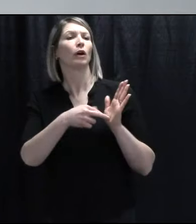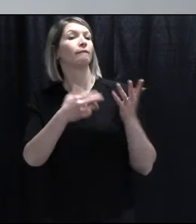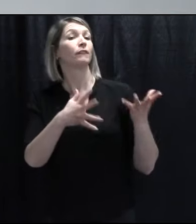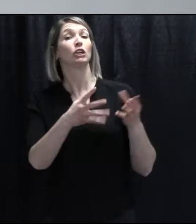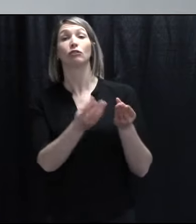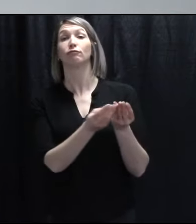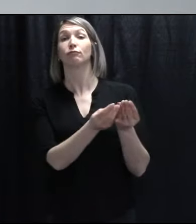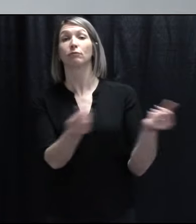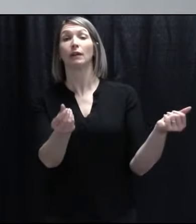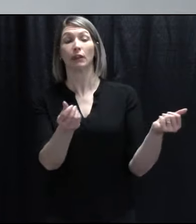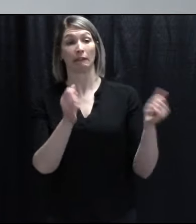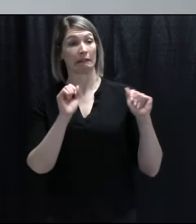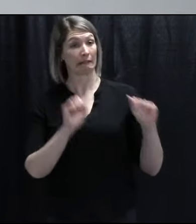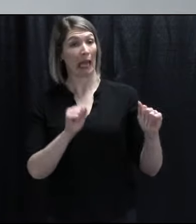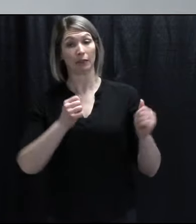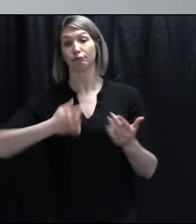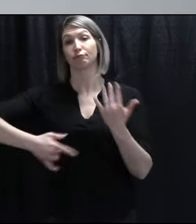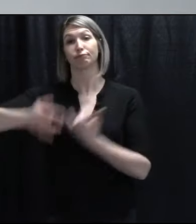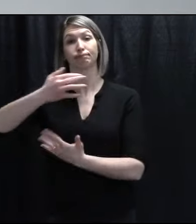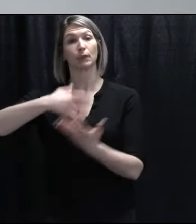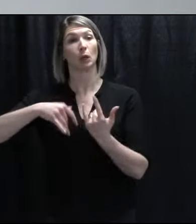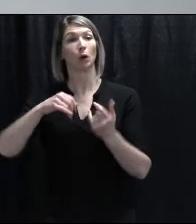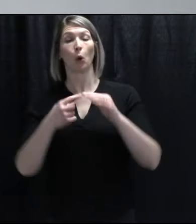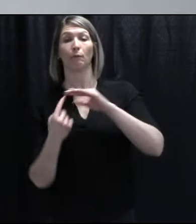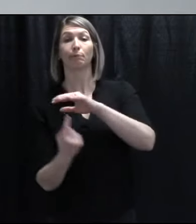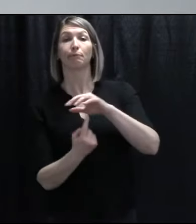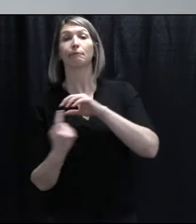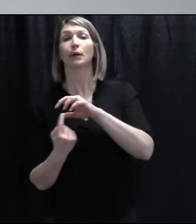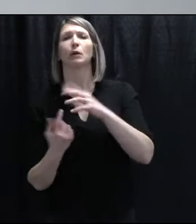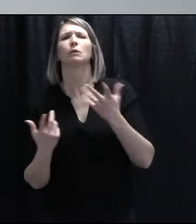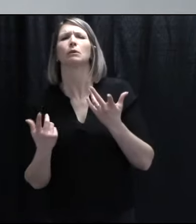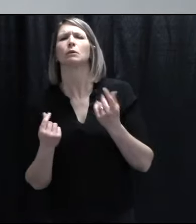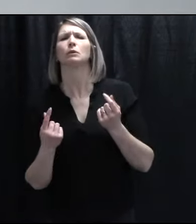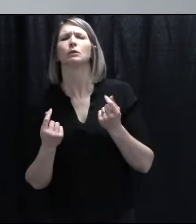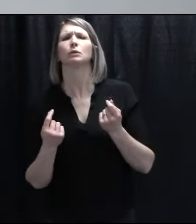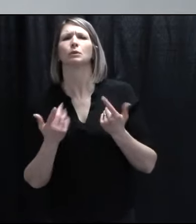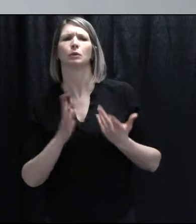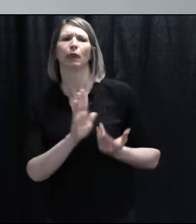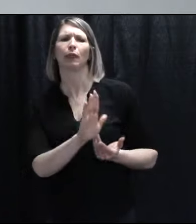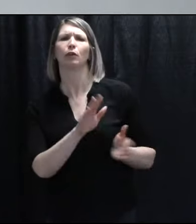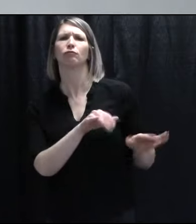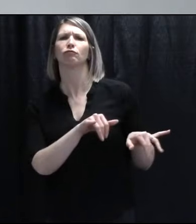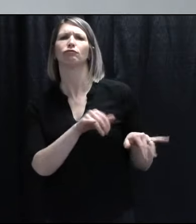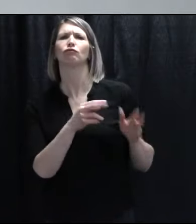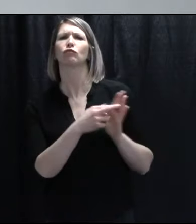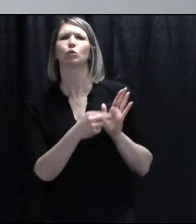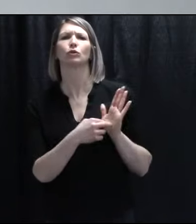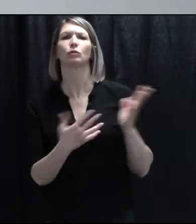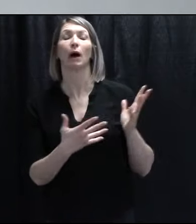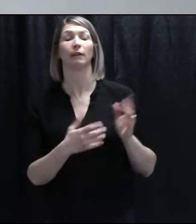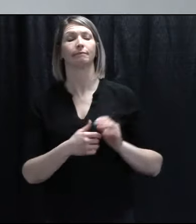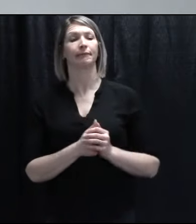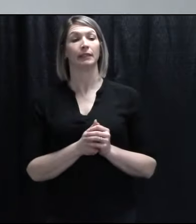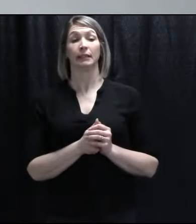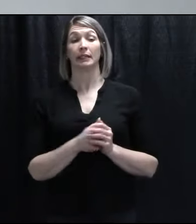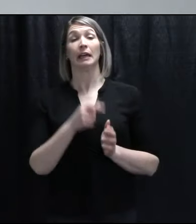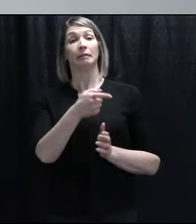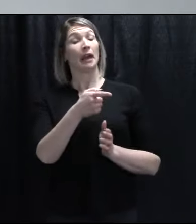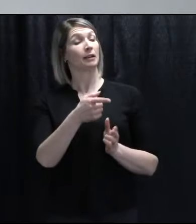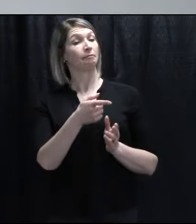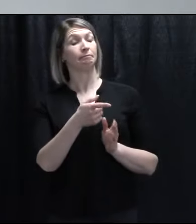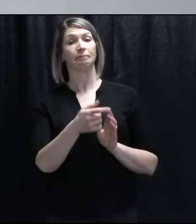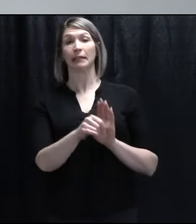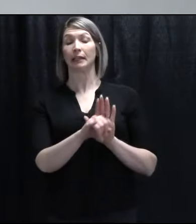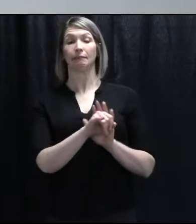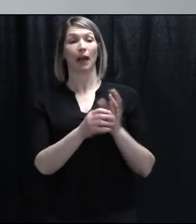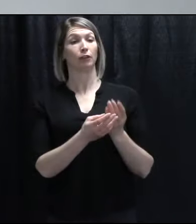they followed up with by public health? No. So once they're considered recovered, they're considered recovered, and